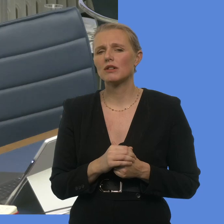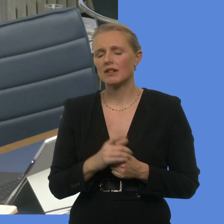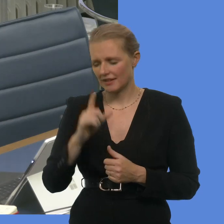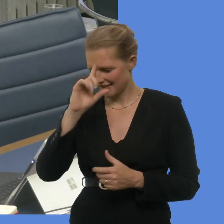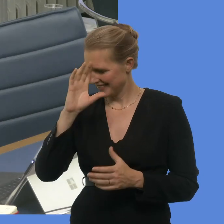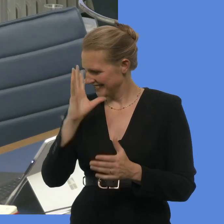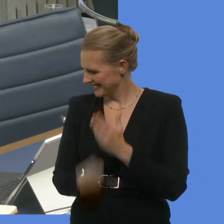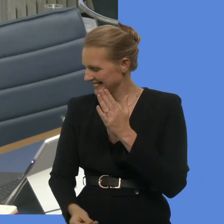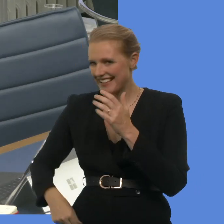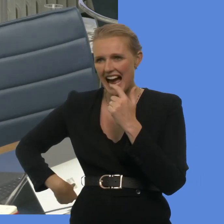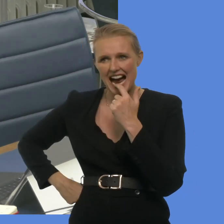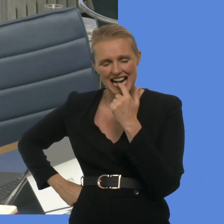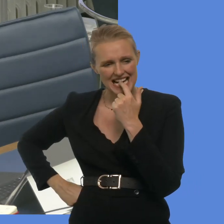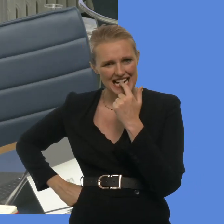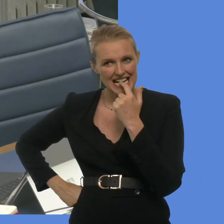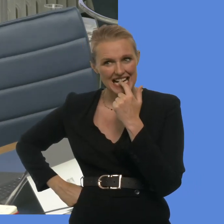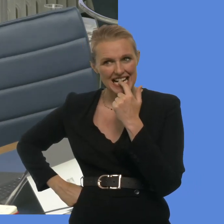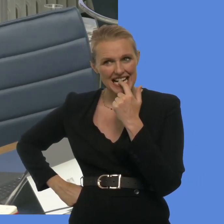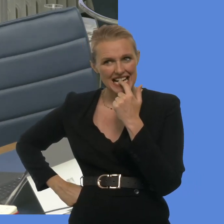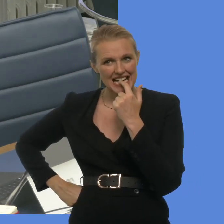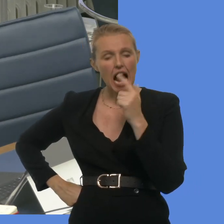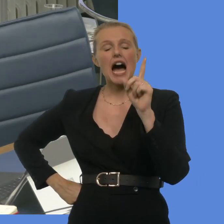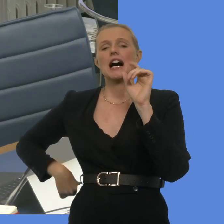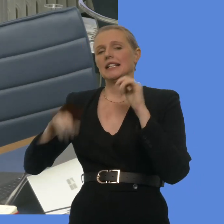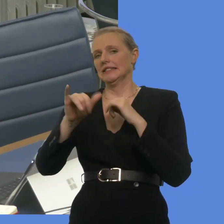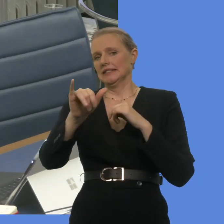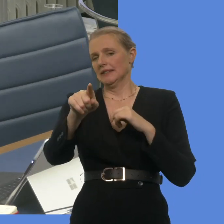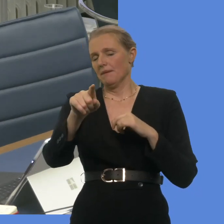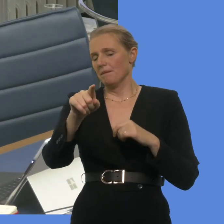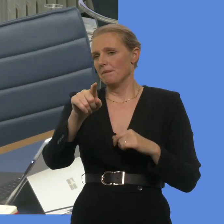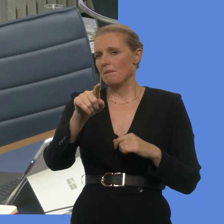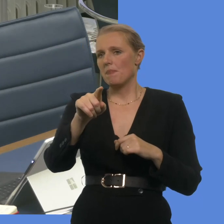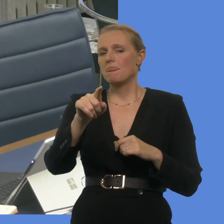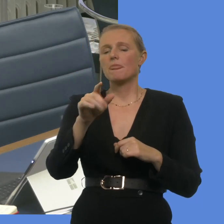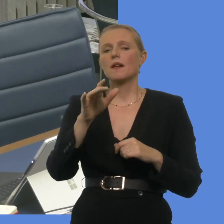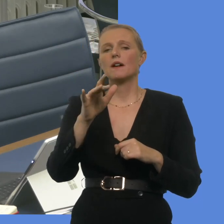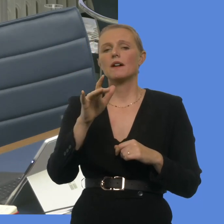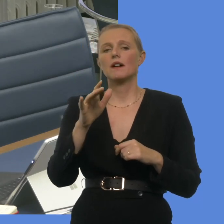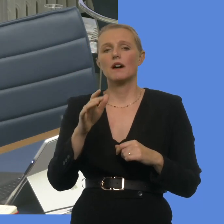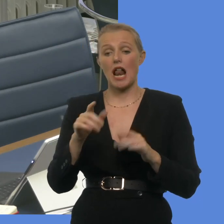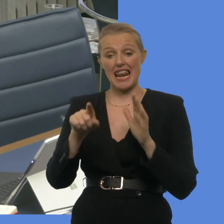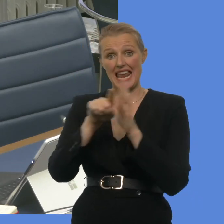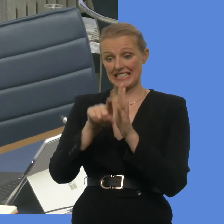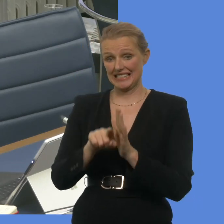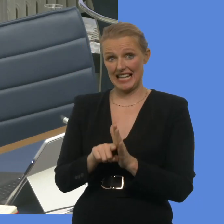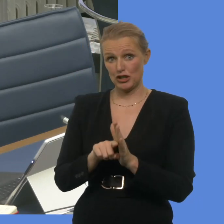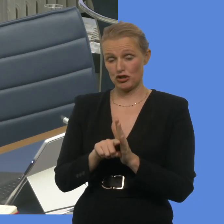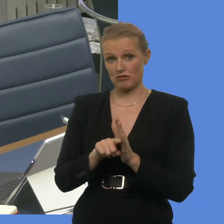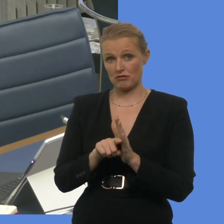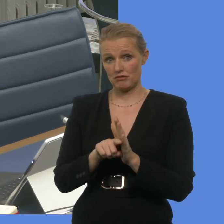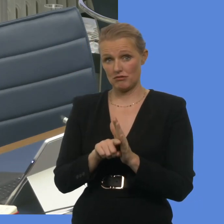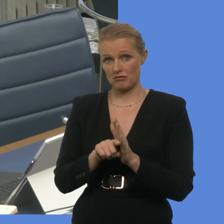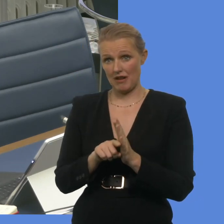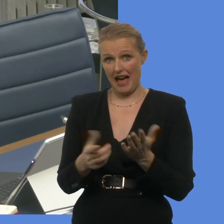head now. What was that about? Yes, in the current legislation as